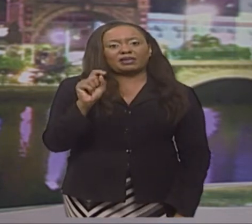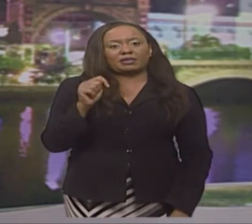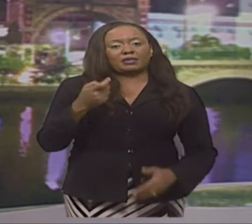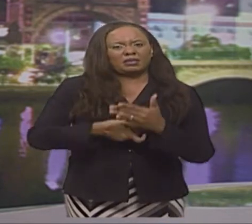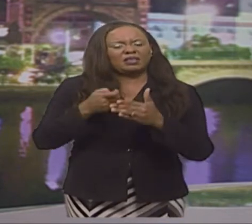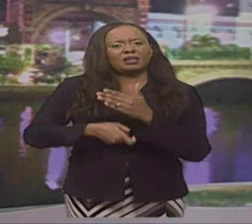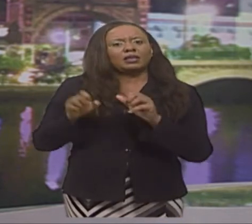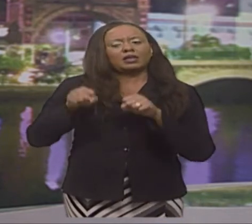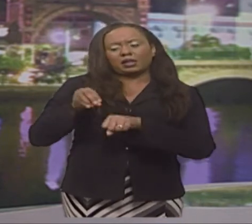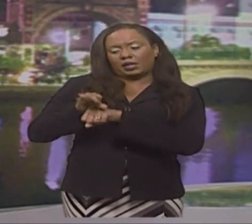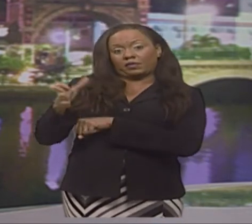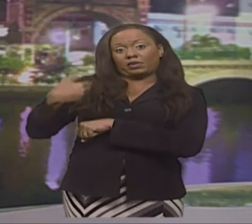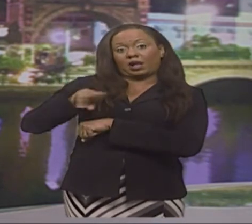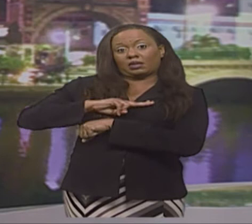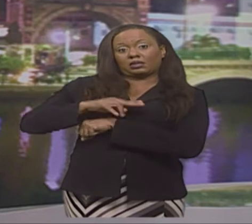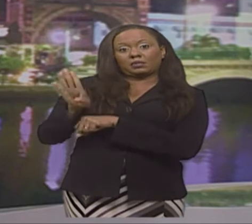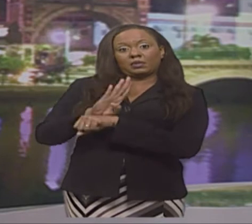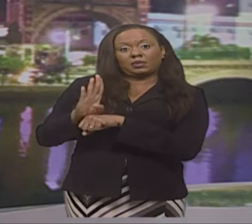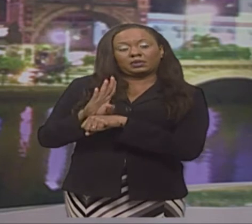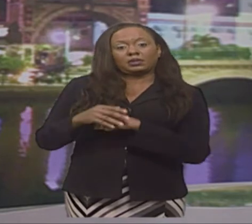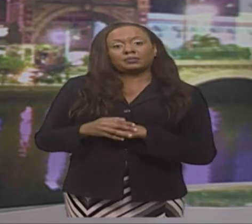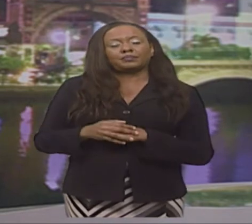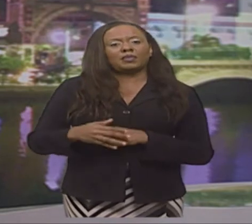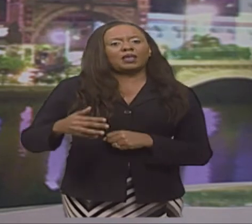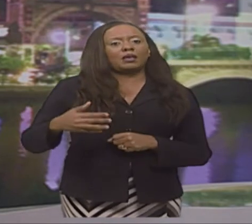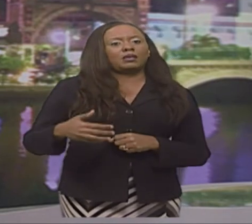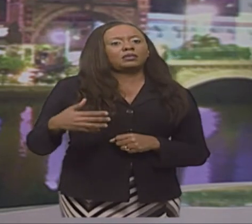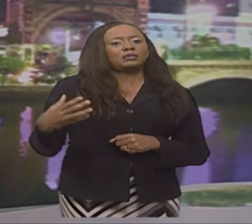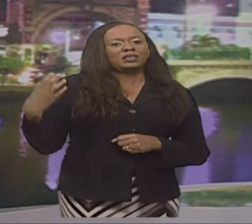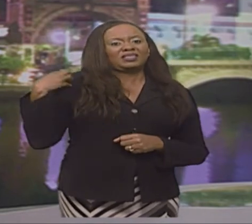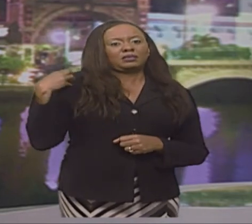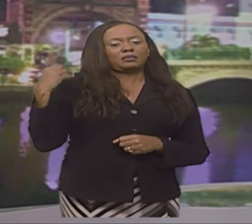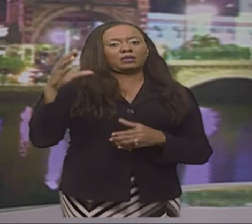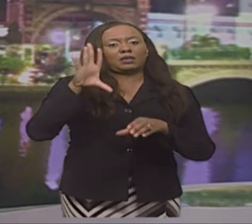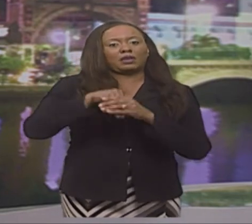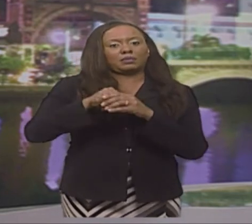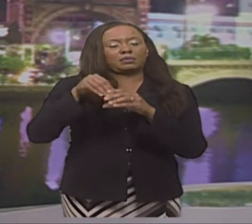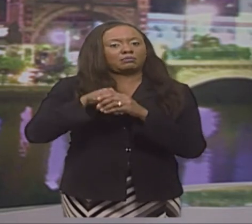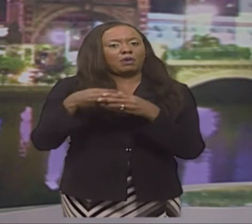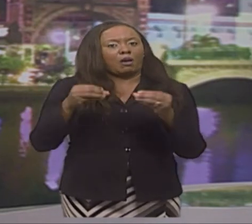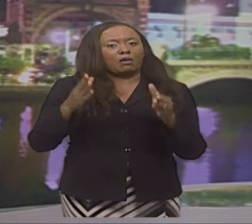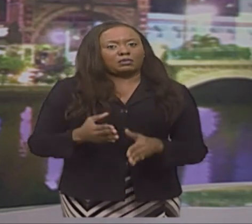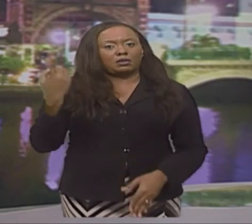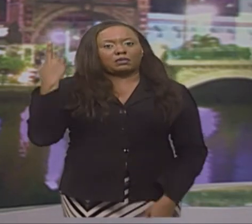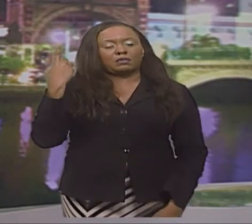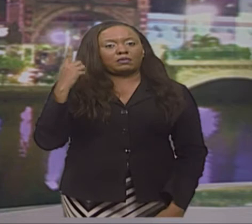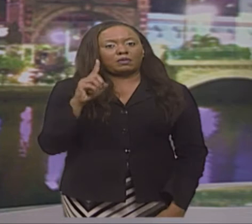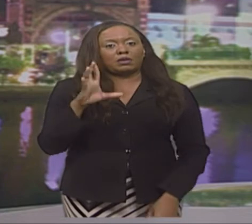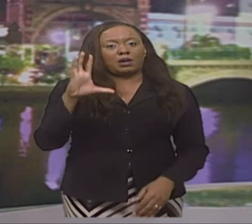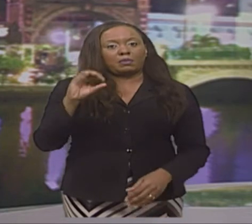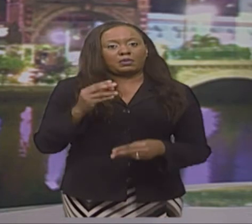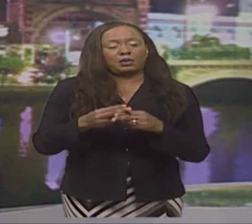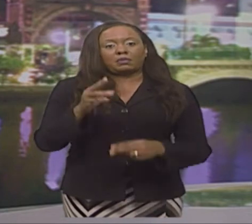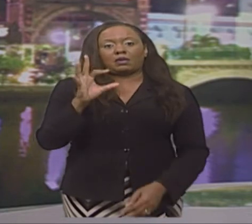for Barbados. That's according to Chief Investment Officer of Fortress Advisory and Investment Services, Peter Arender, who says